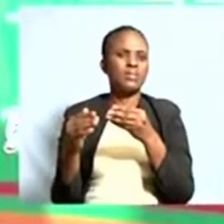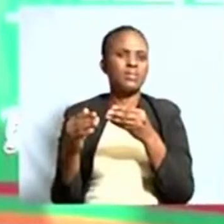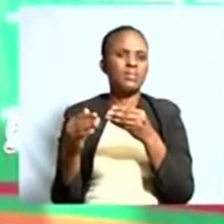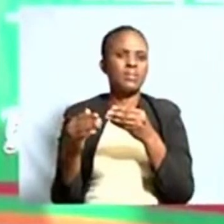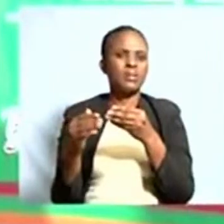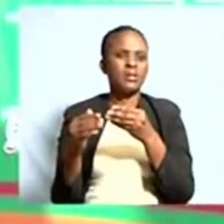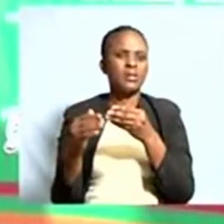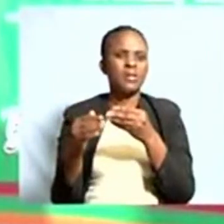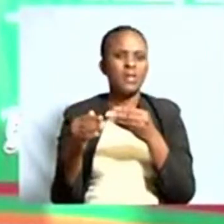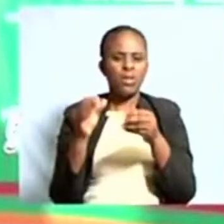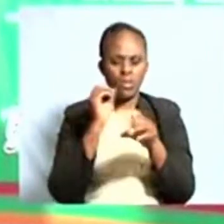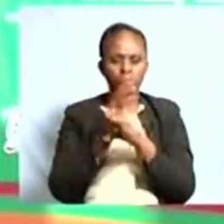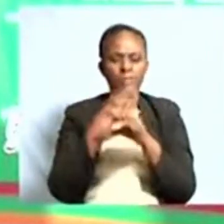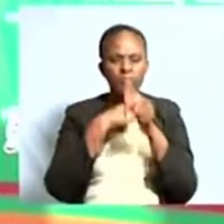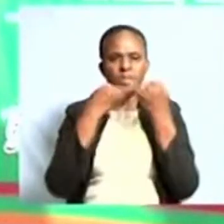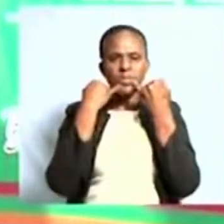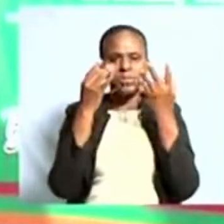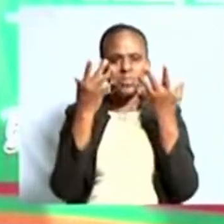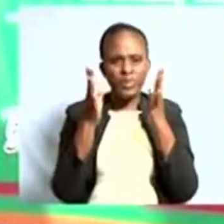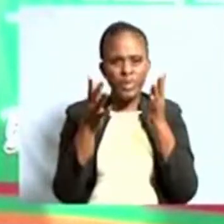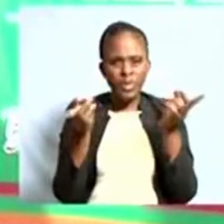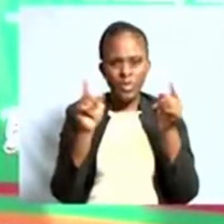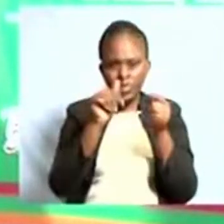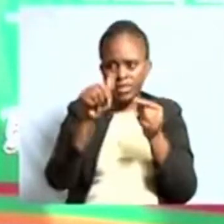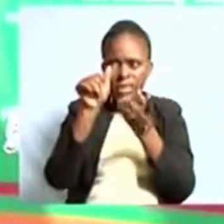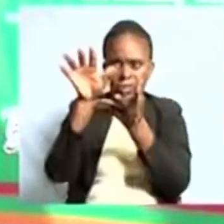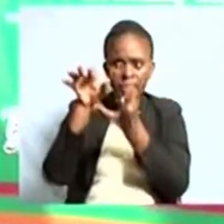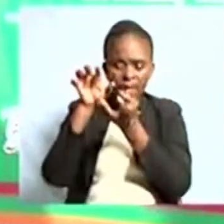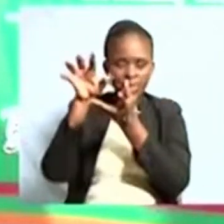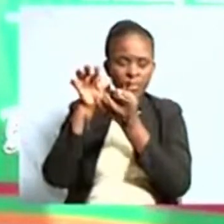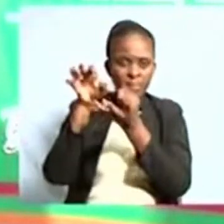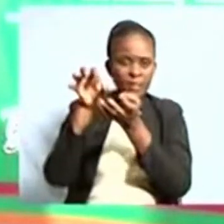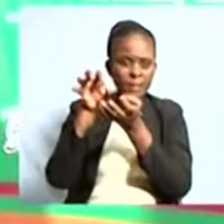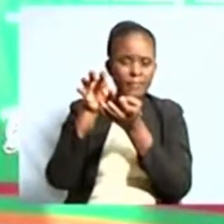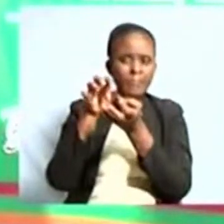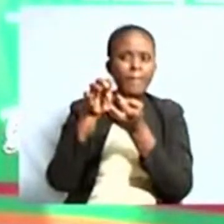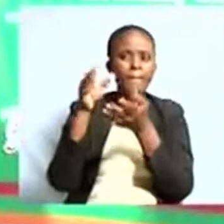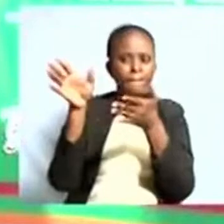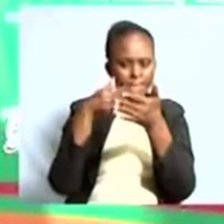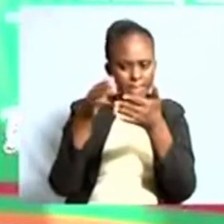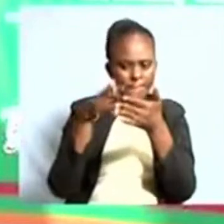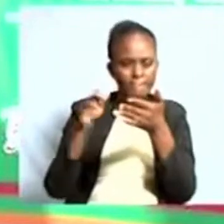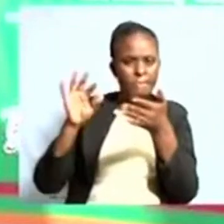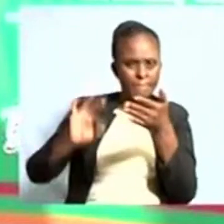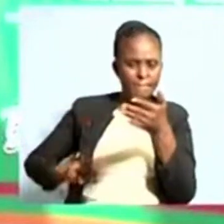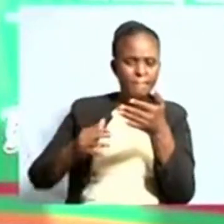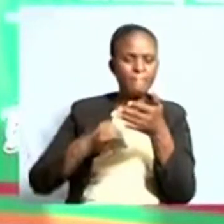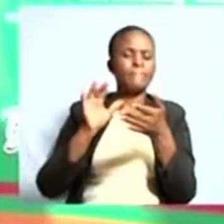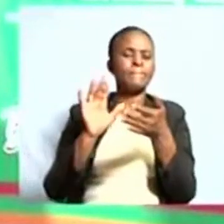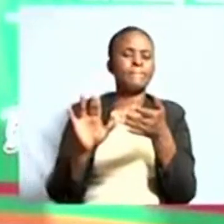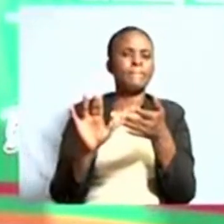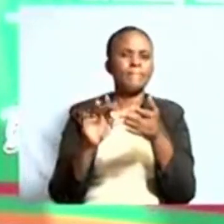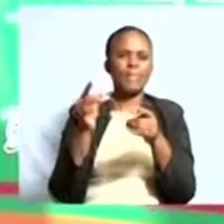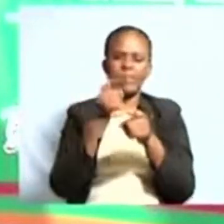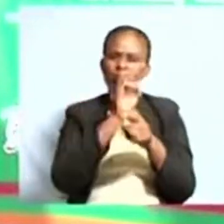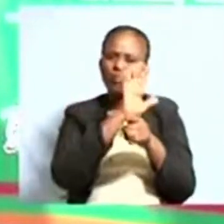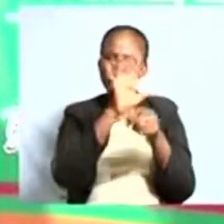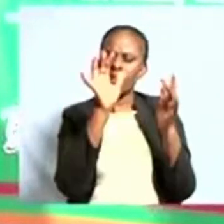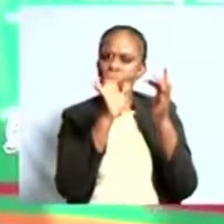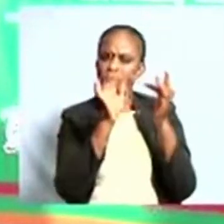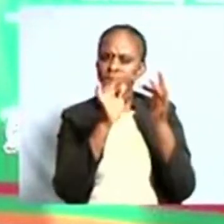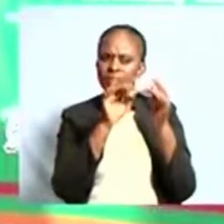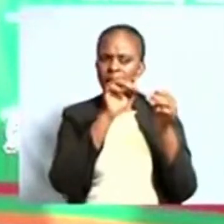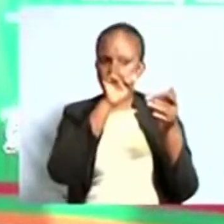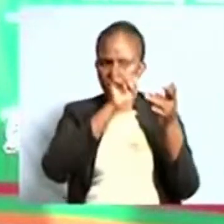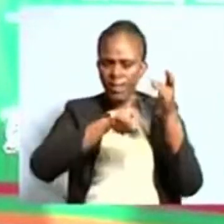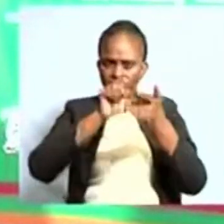because like I mentioned, when you are downloading, the artist is benefiting something from the bundles. You get something